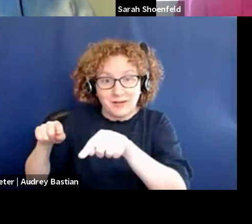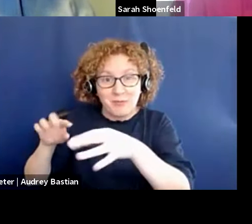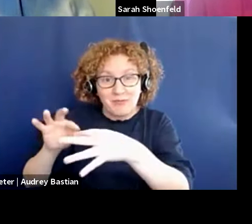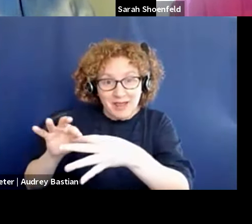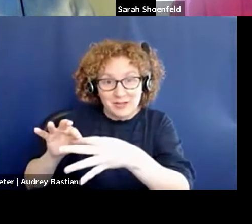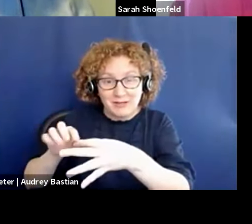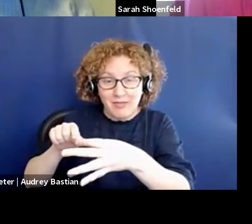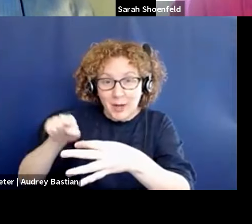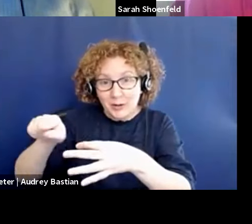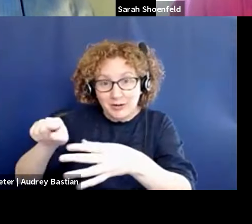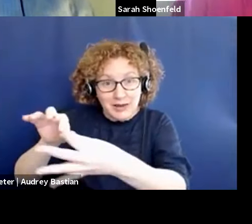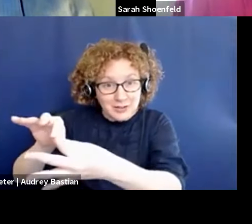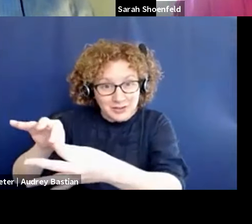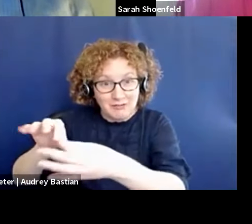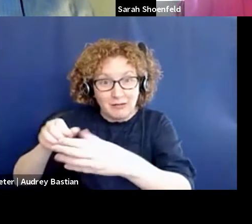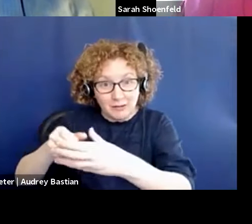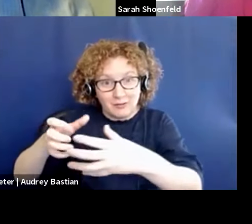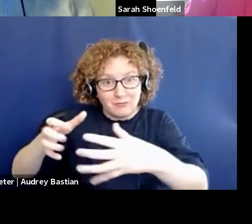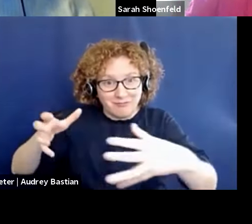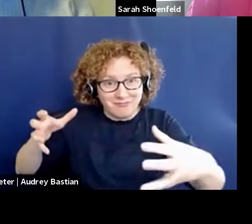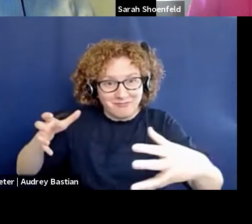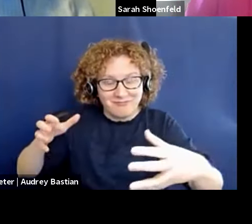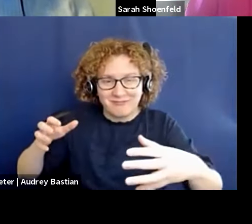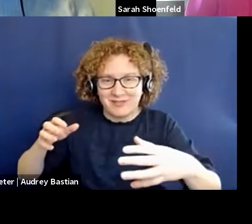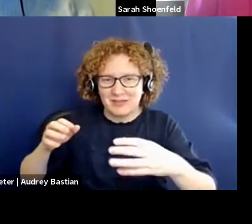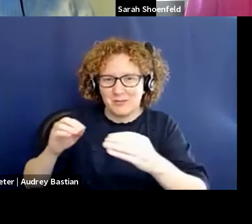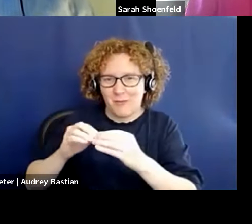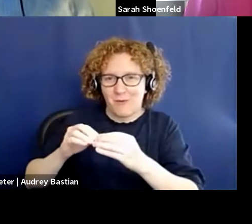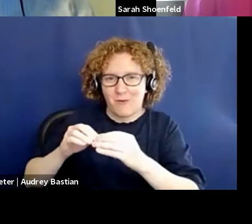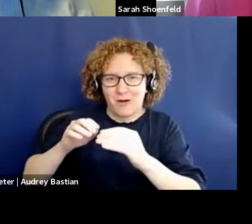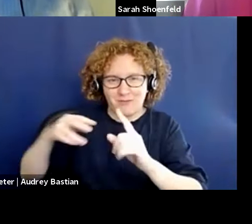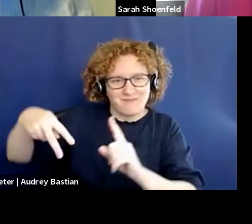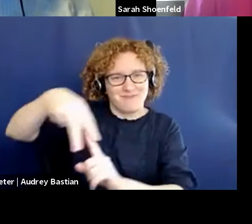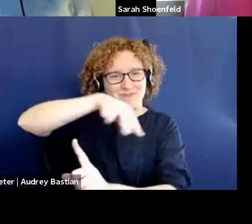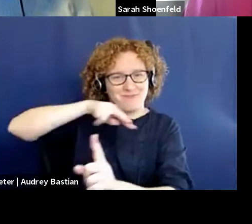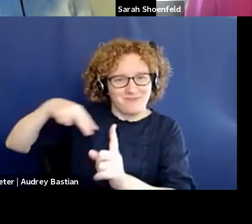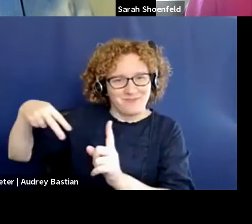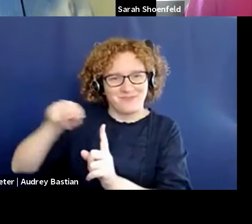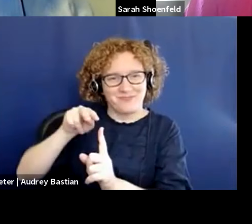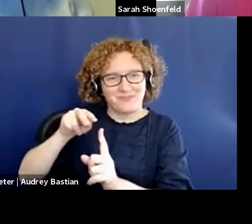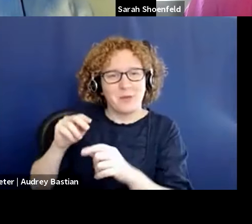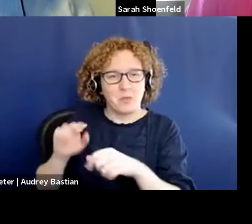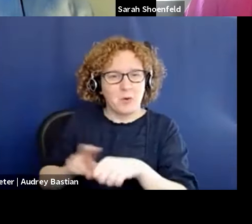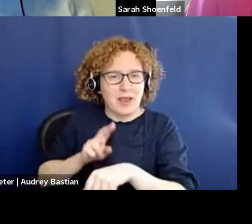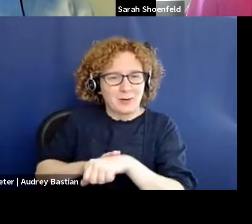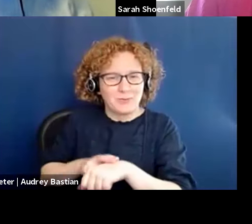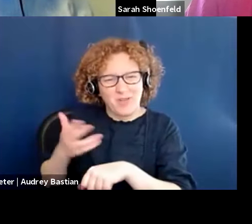their personal history, and sort of, it makes it more natural to sort of engage in a conversation with